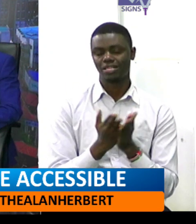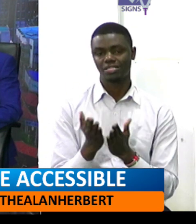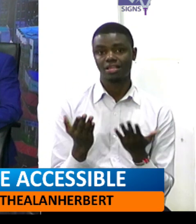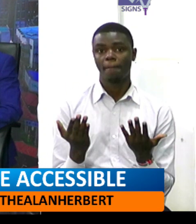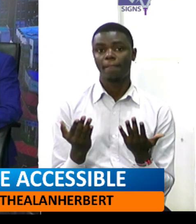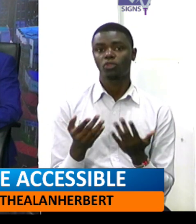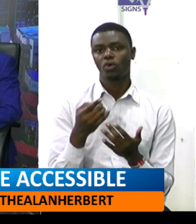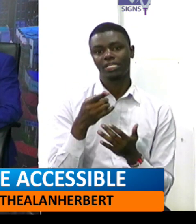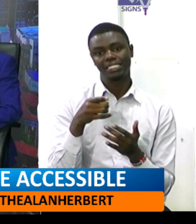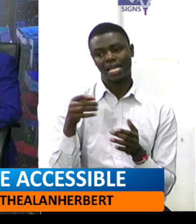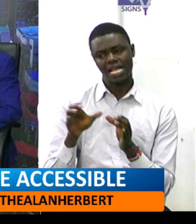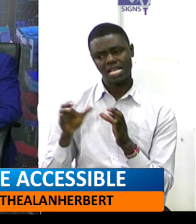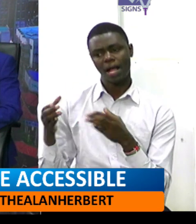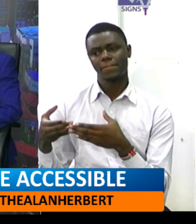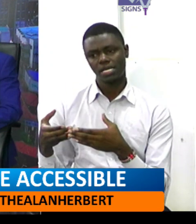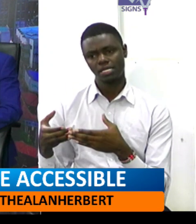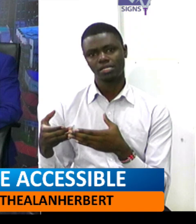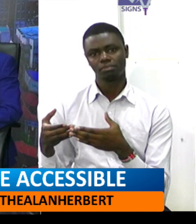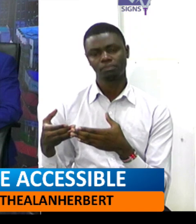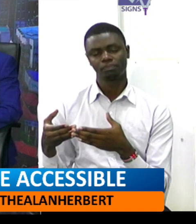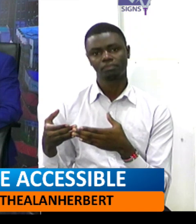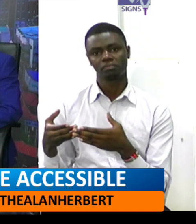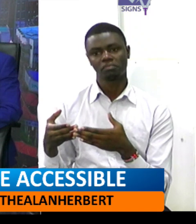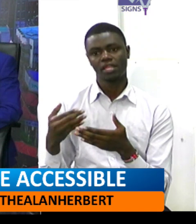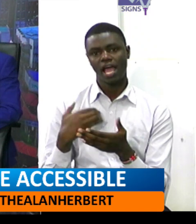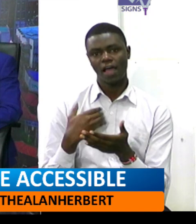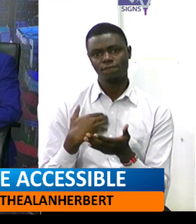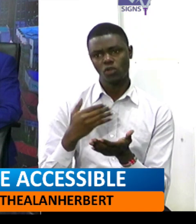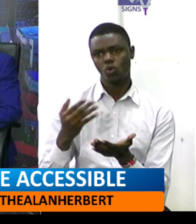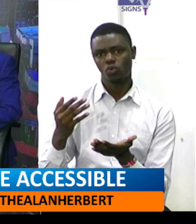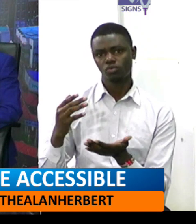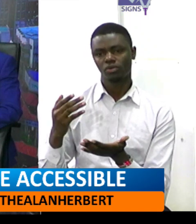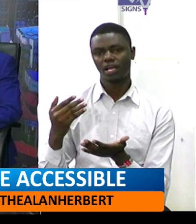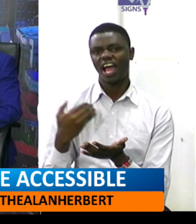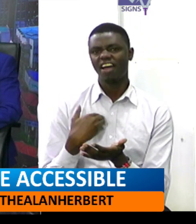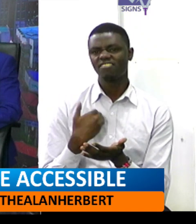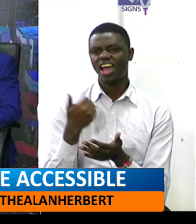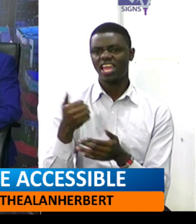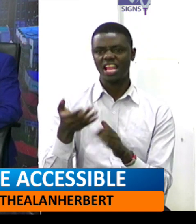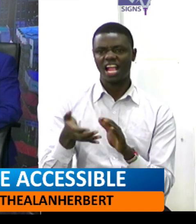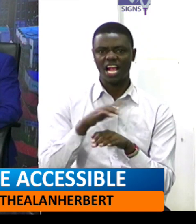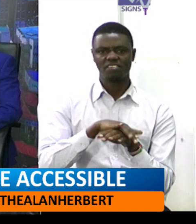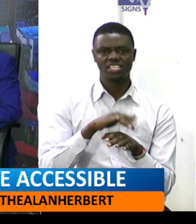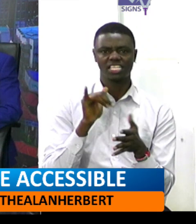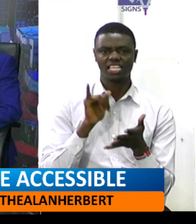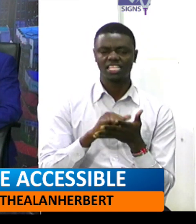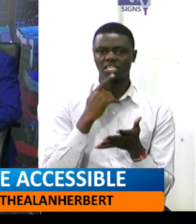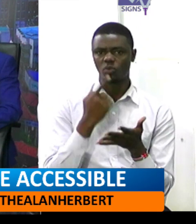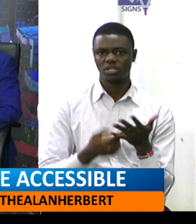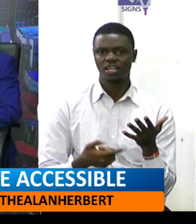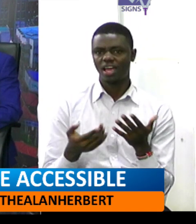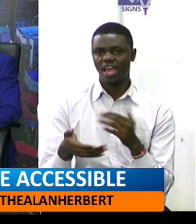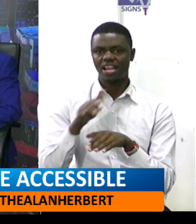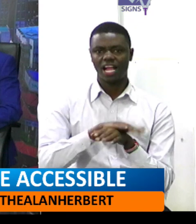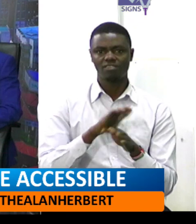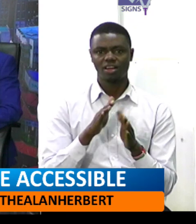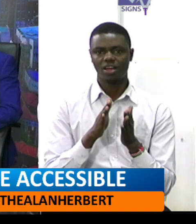as a firm or as a company, have you put in place any covers that would say cover persons